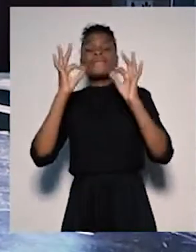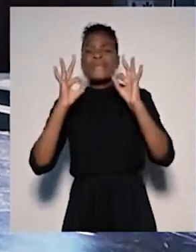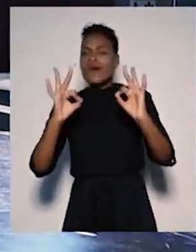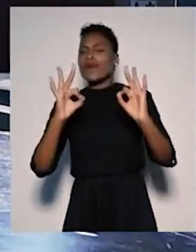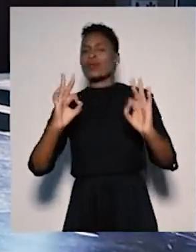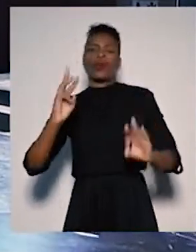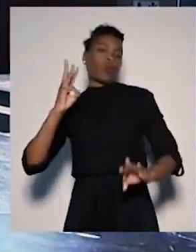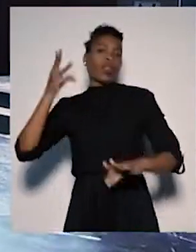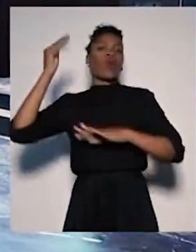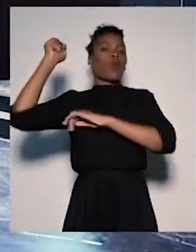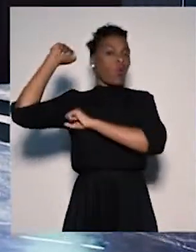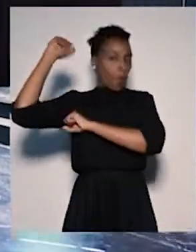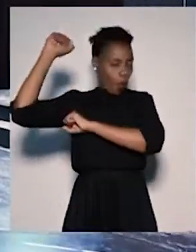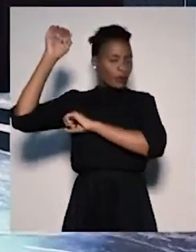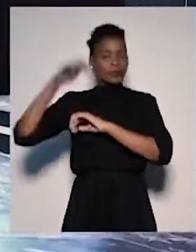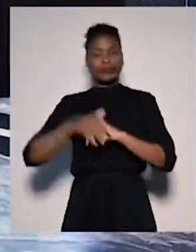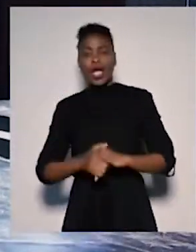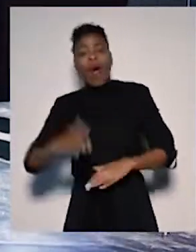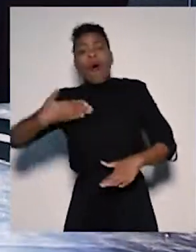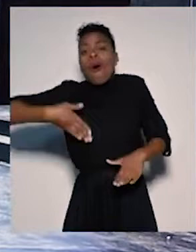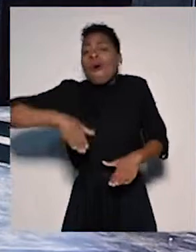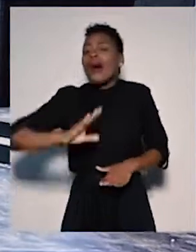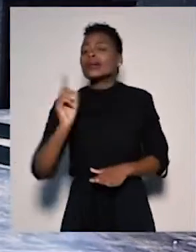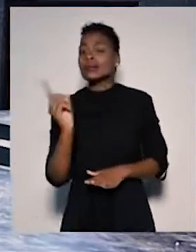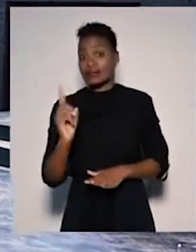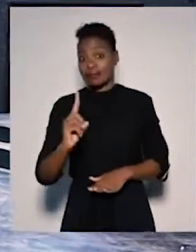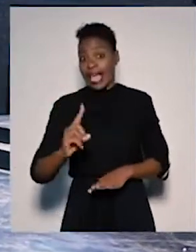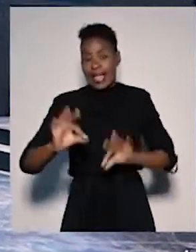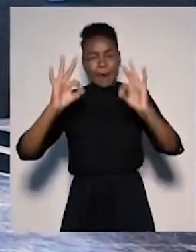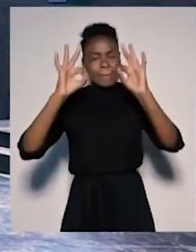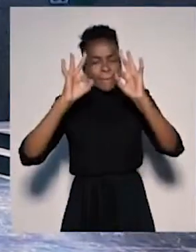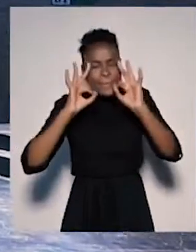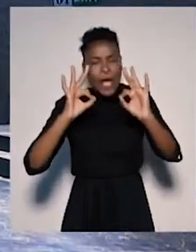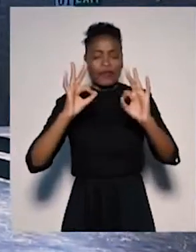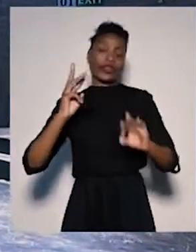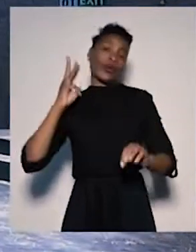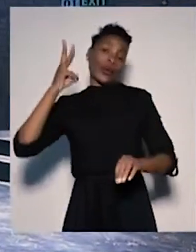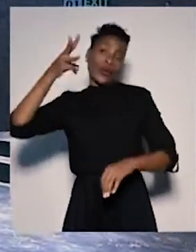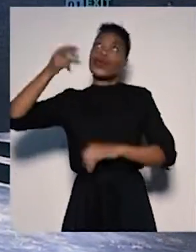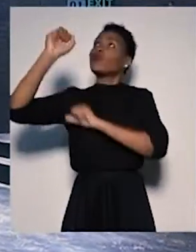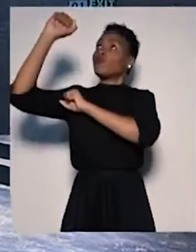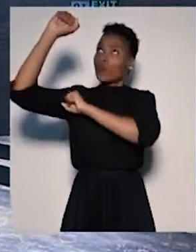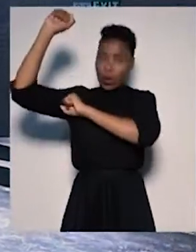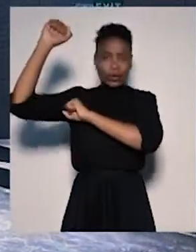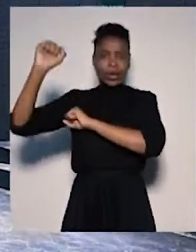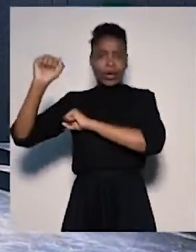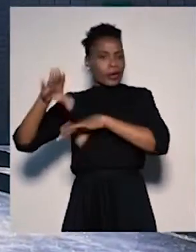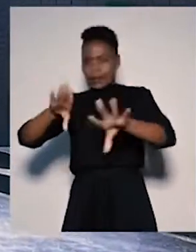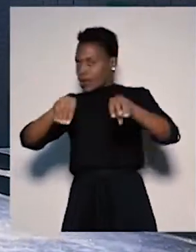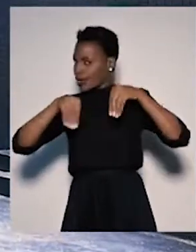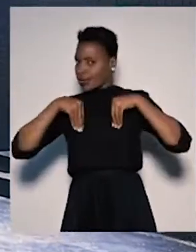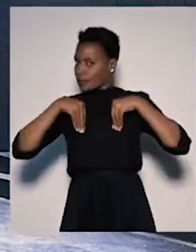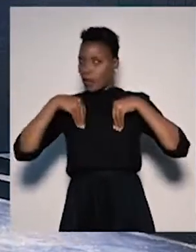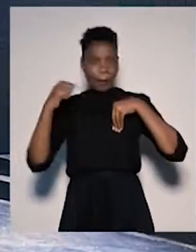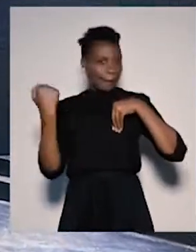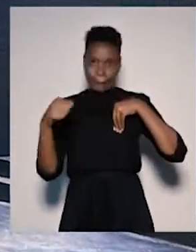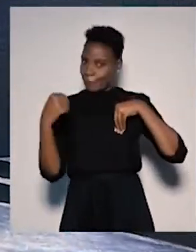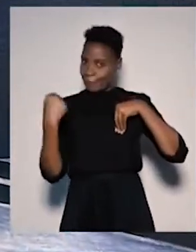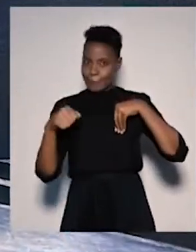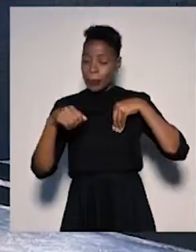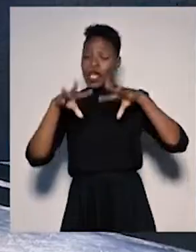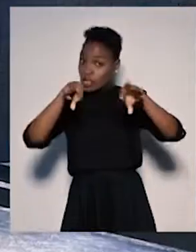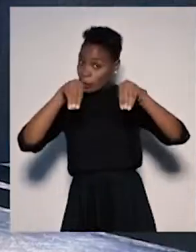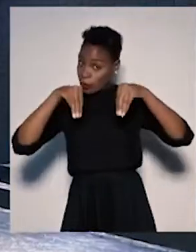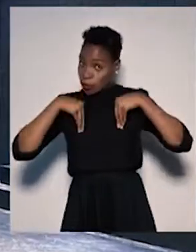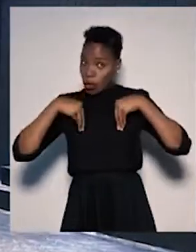of God. What we want is to be in the perfect will of God. Yeah. Not in the acceptable will of God, because the acceptable